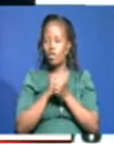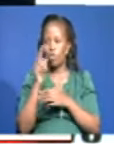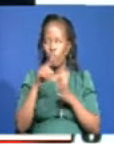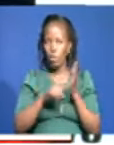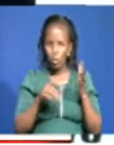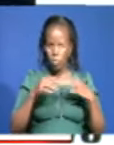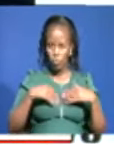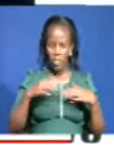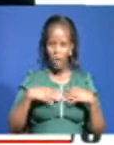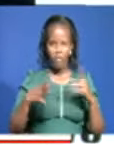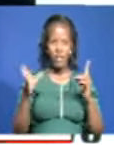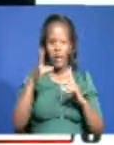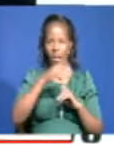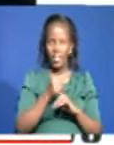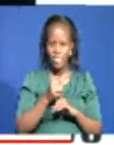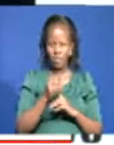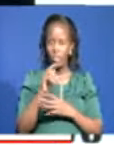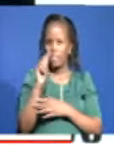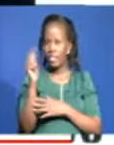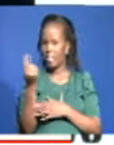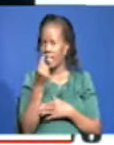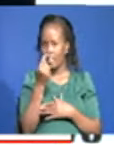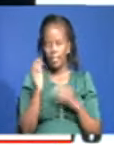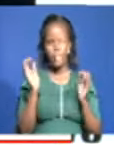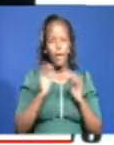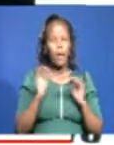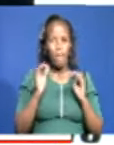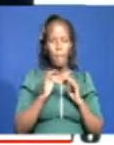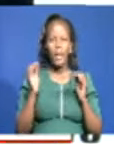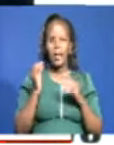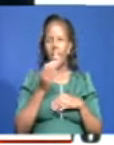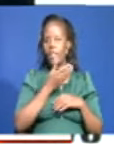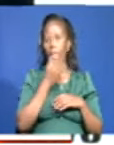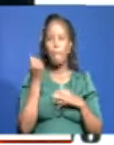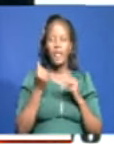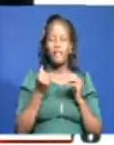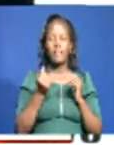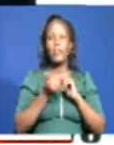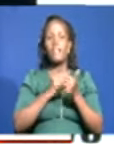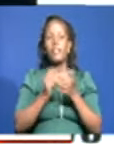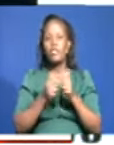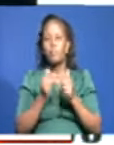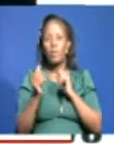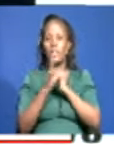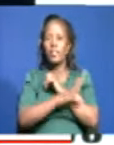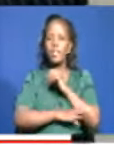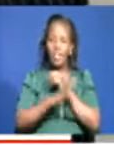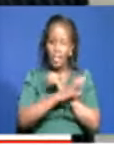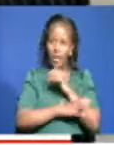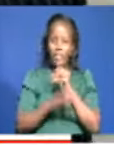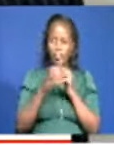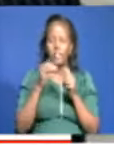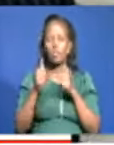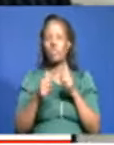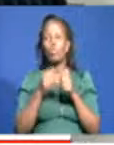image of Kenya as a fine sporting nation that plays by the rules.